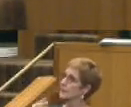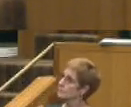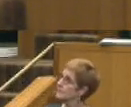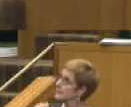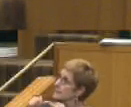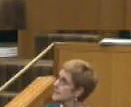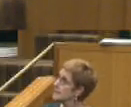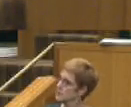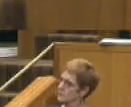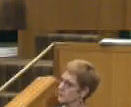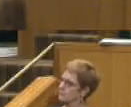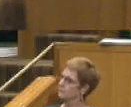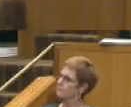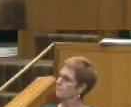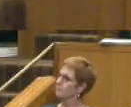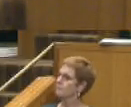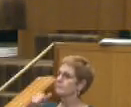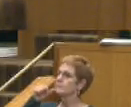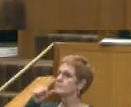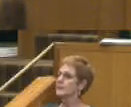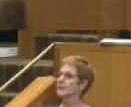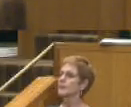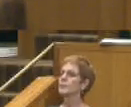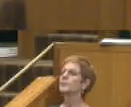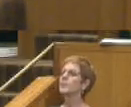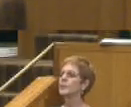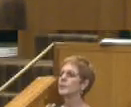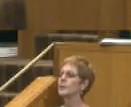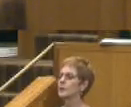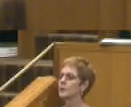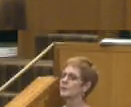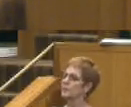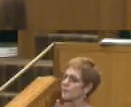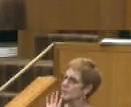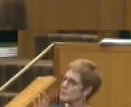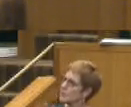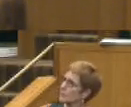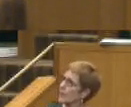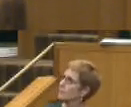from our, I'm sorry, Mimi's right here, sweetie.